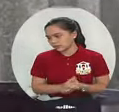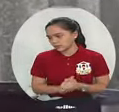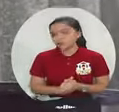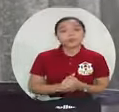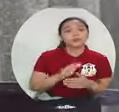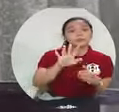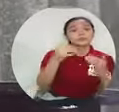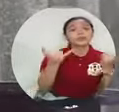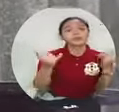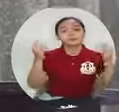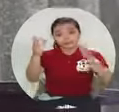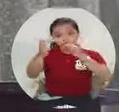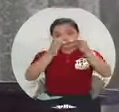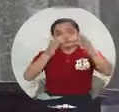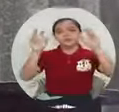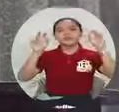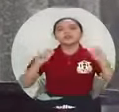No.